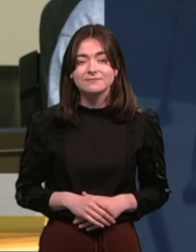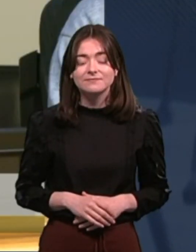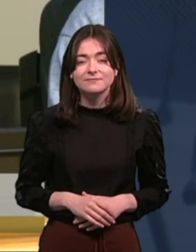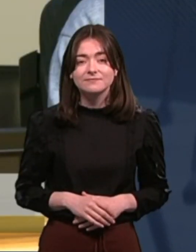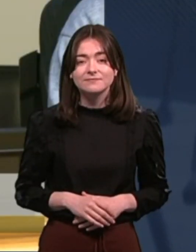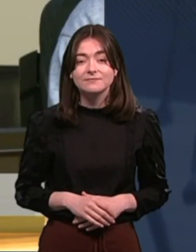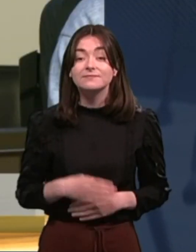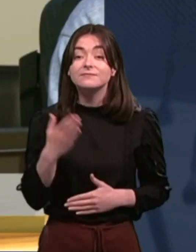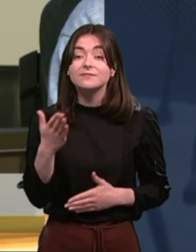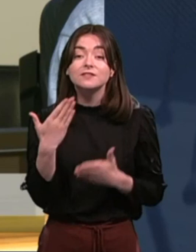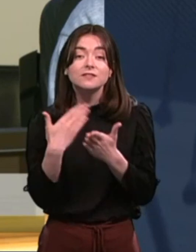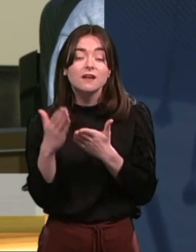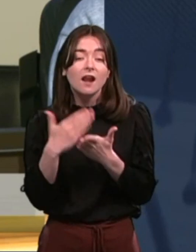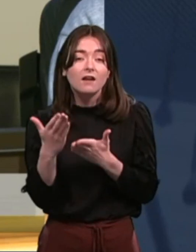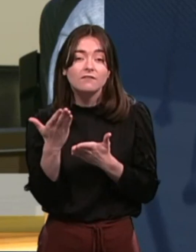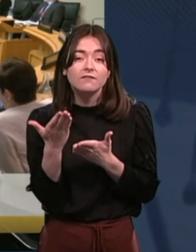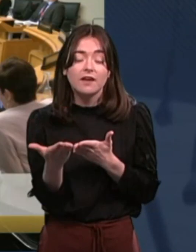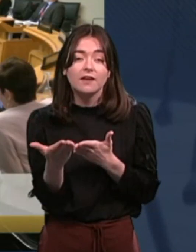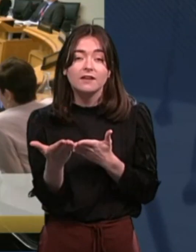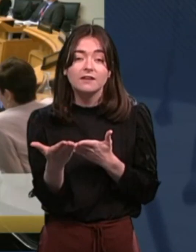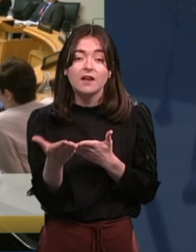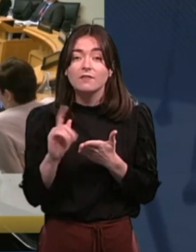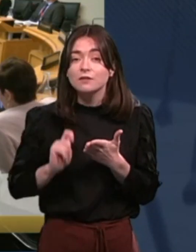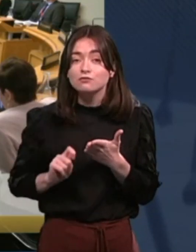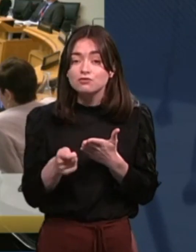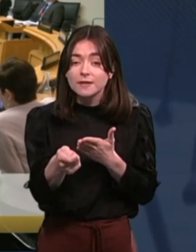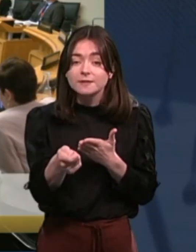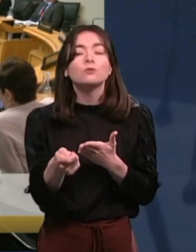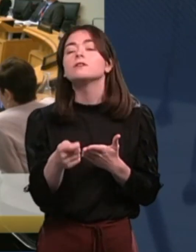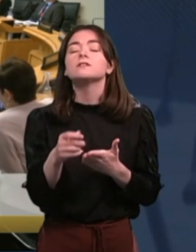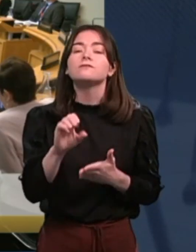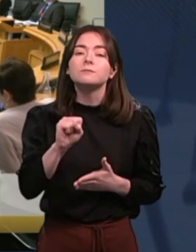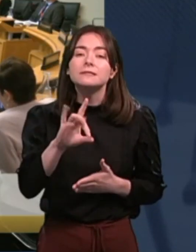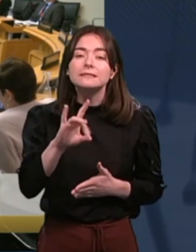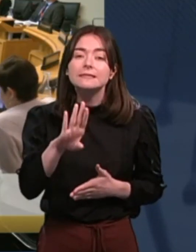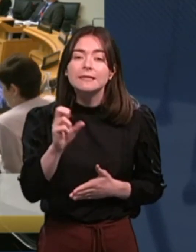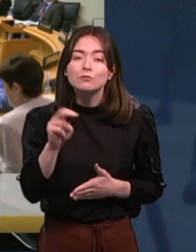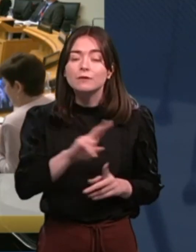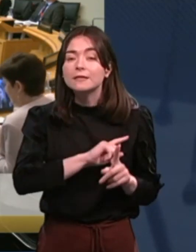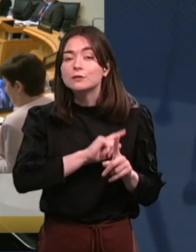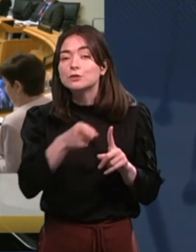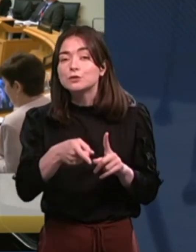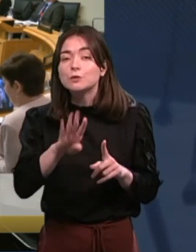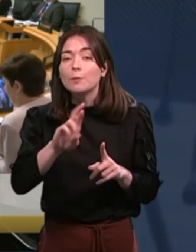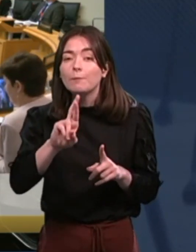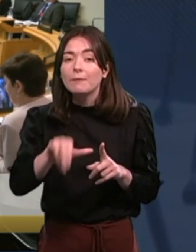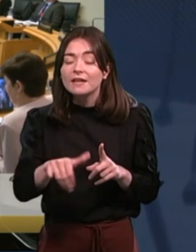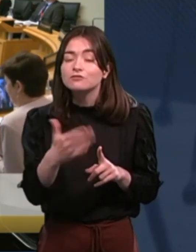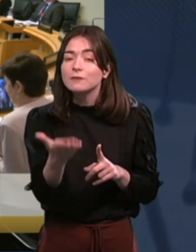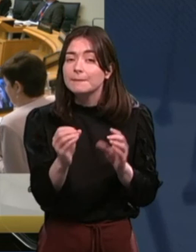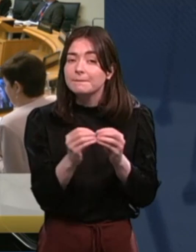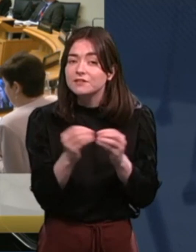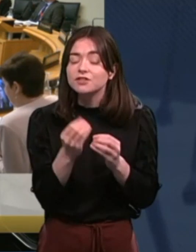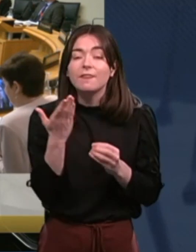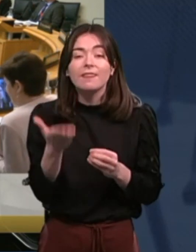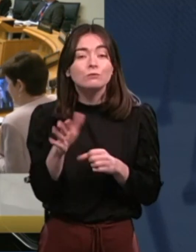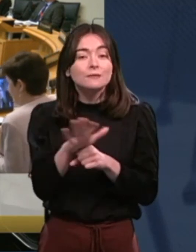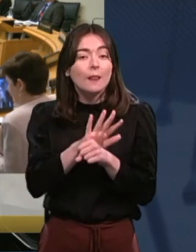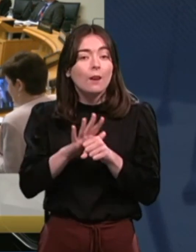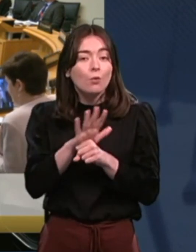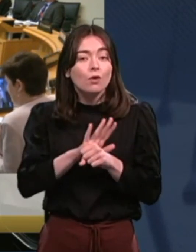So can I just clarify, Deputy Kearns, on the transport that from Skibbereen to Bantry that Alan referred to? That was a